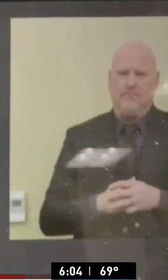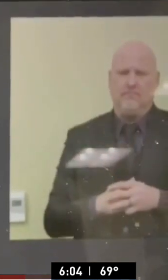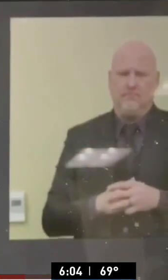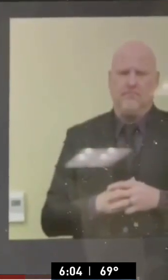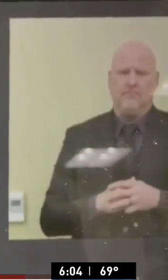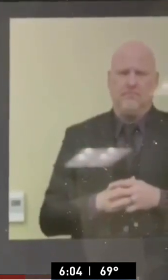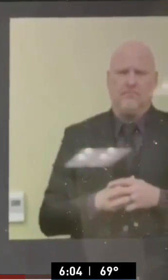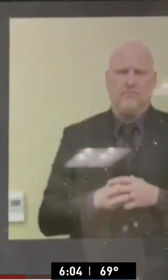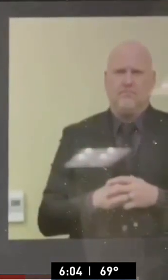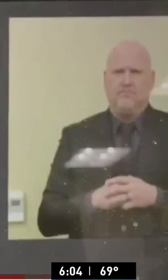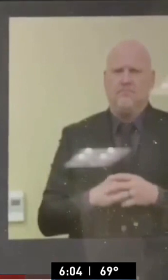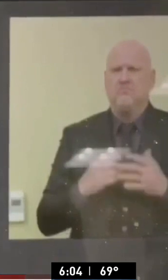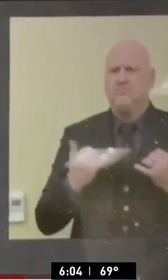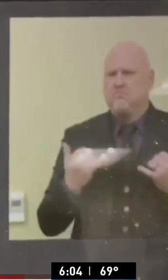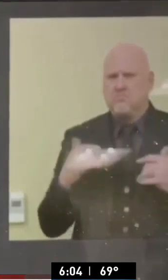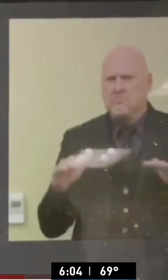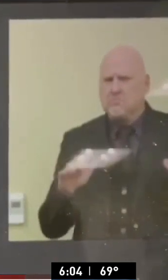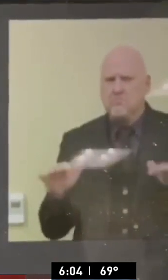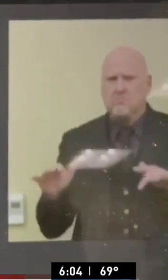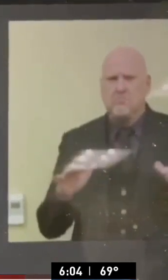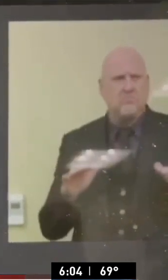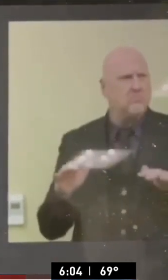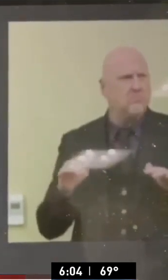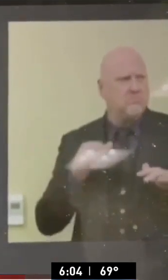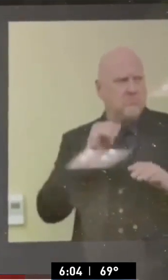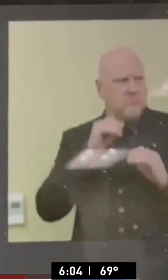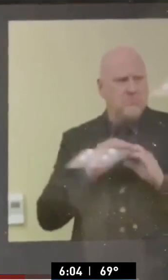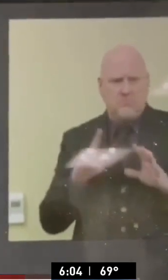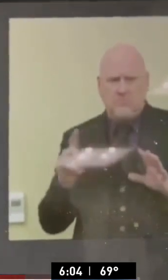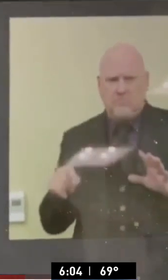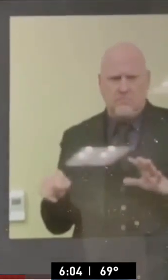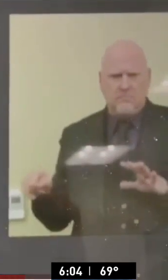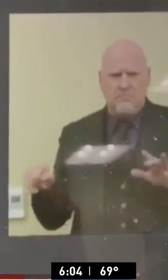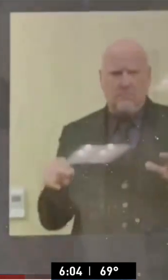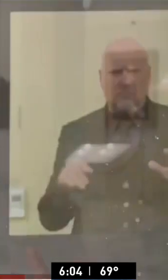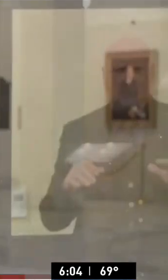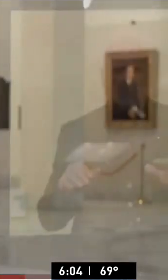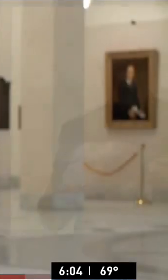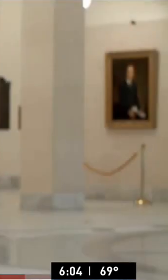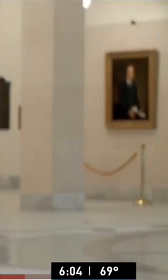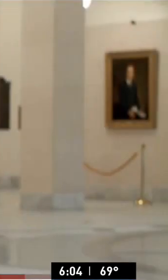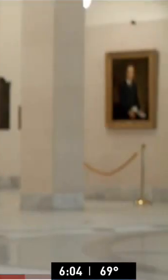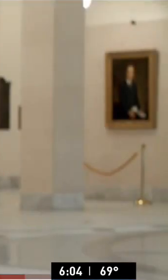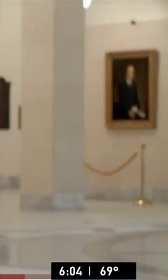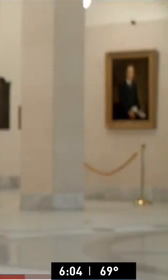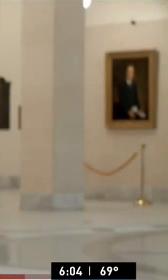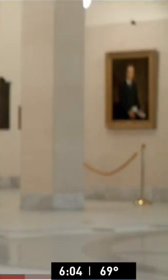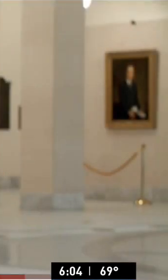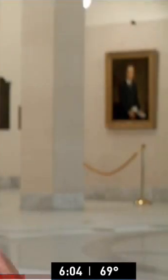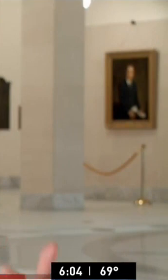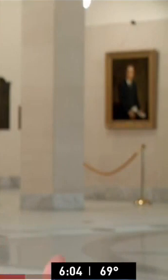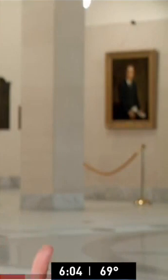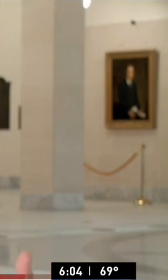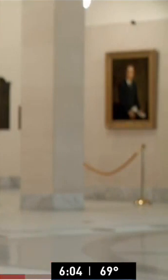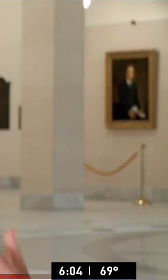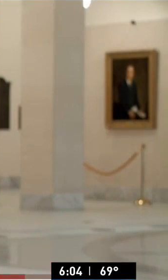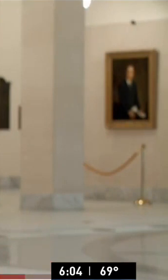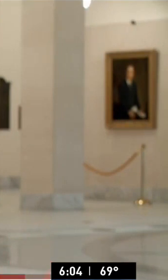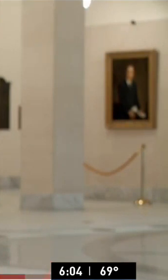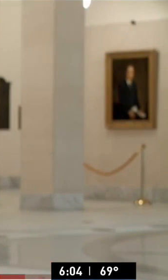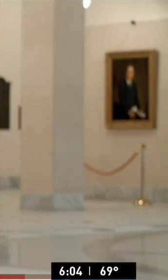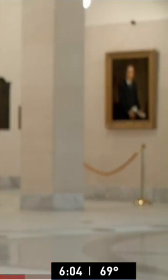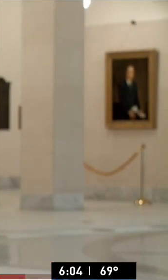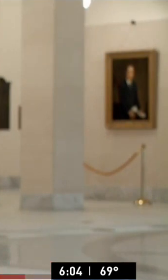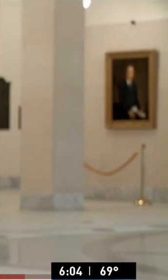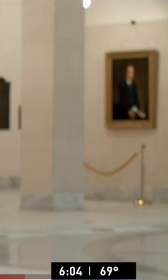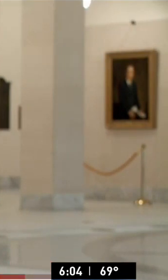voice. Oh, that was me. The ability to get the word out and get information out and facts